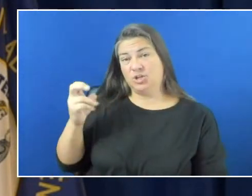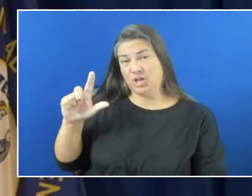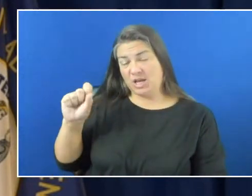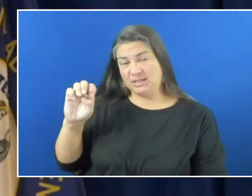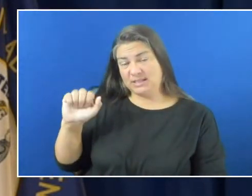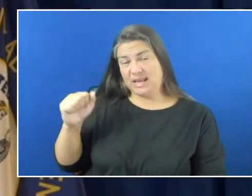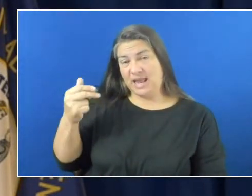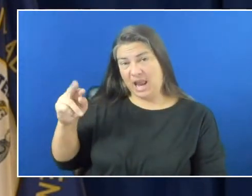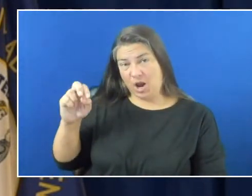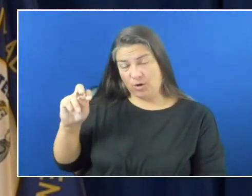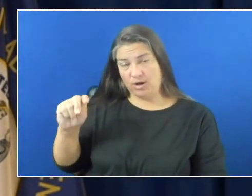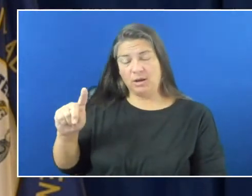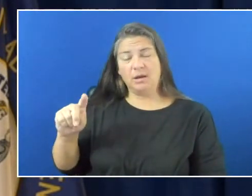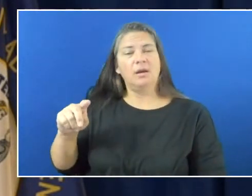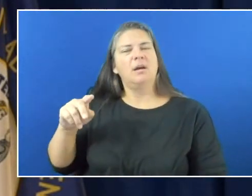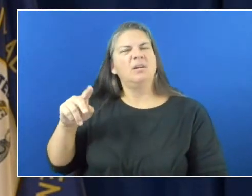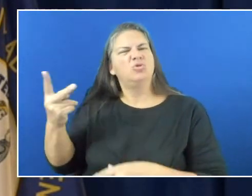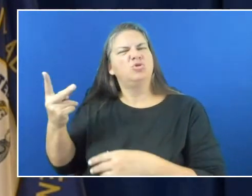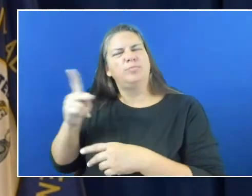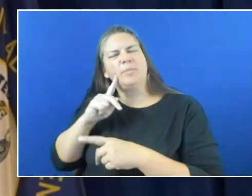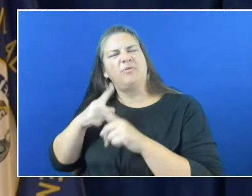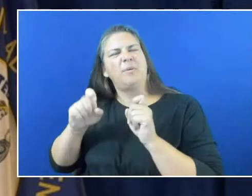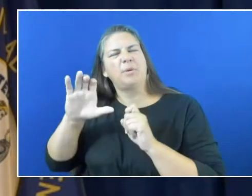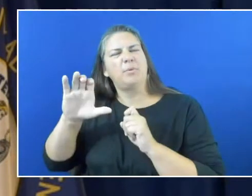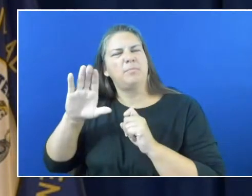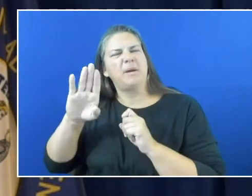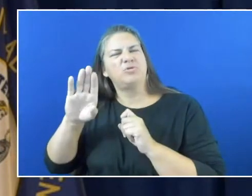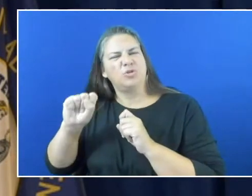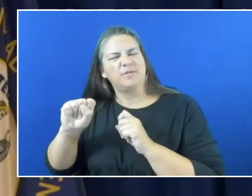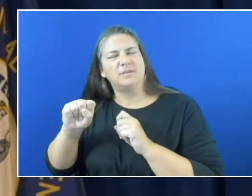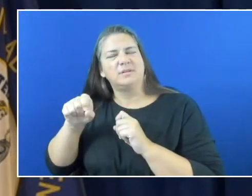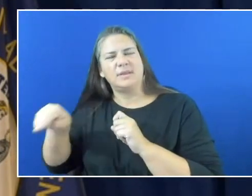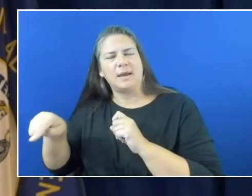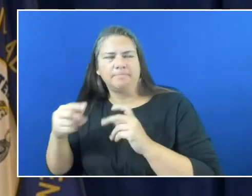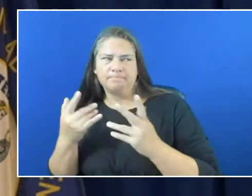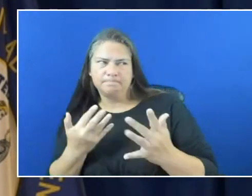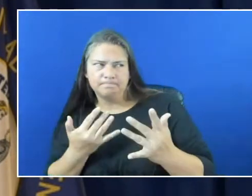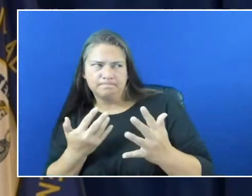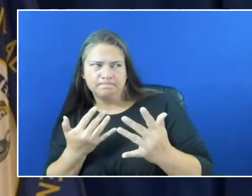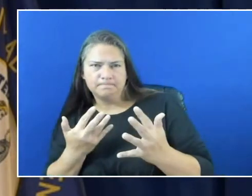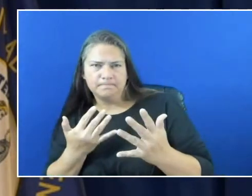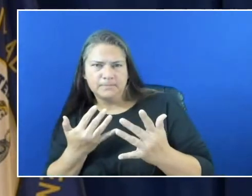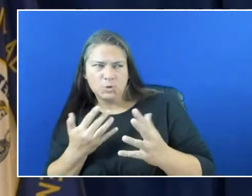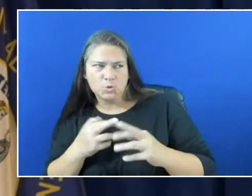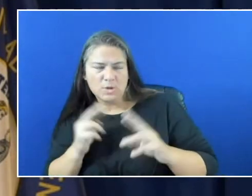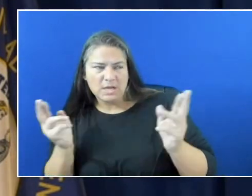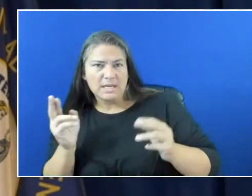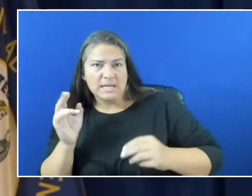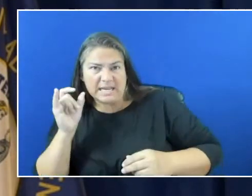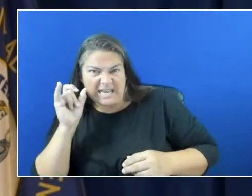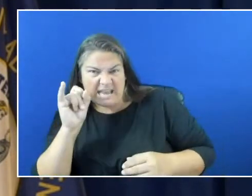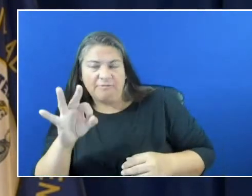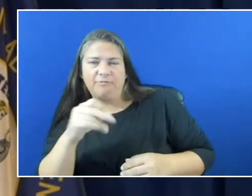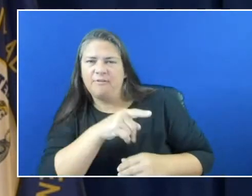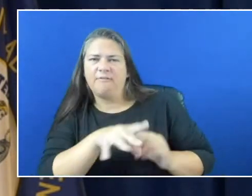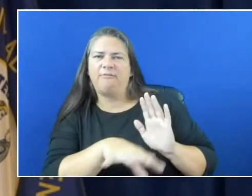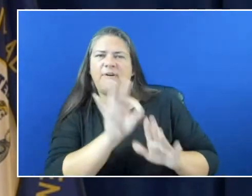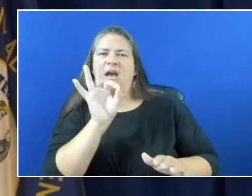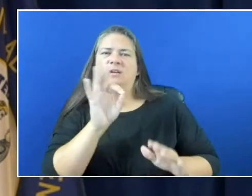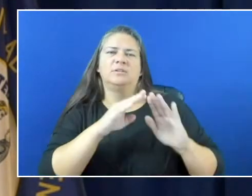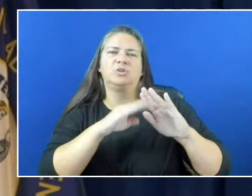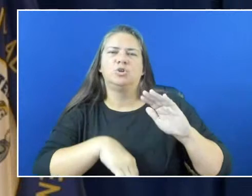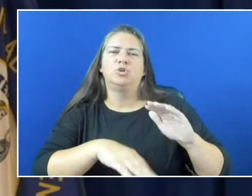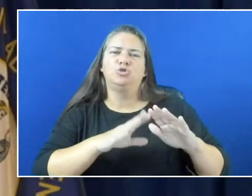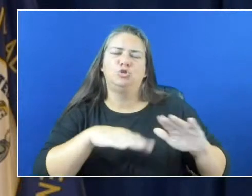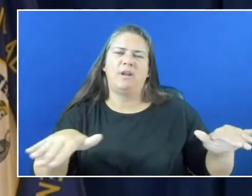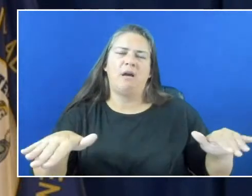all night to assist with call-out of social workers for any possible juvenile recovered. Thank you to Tara